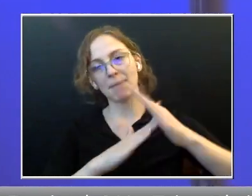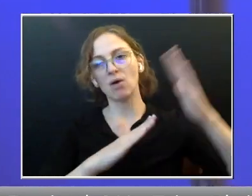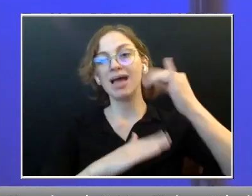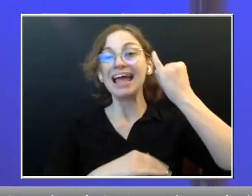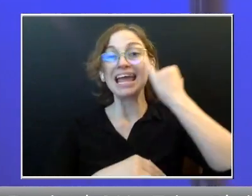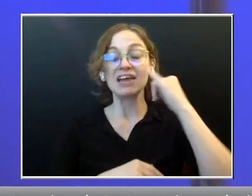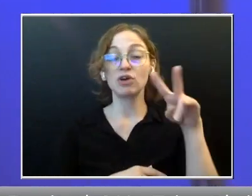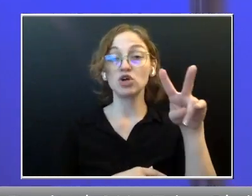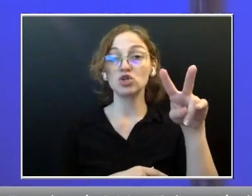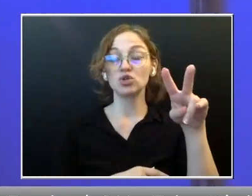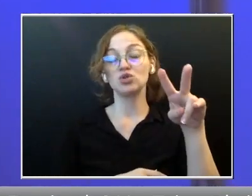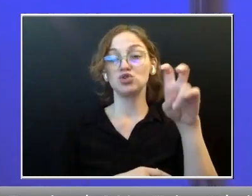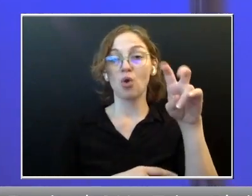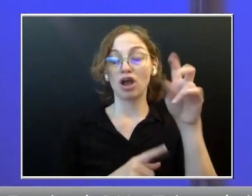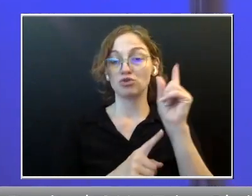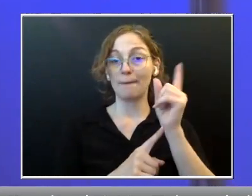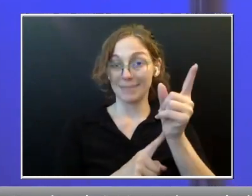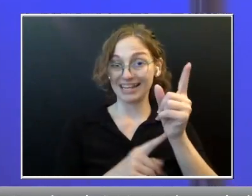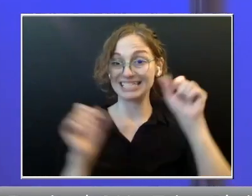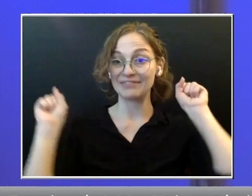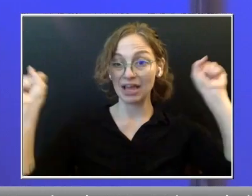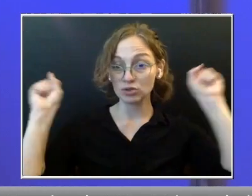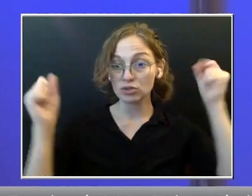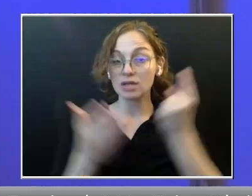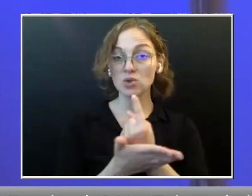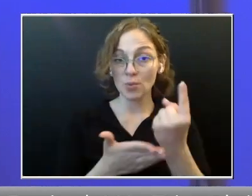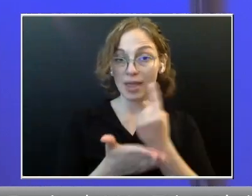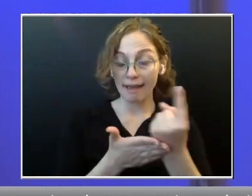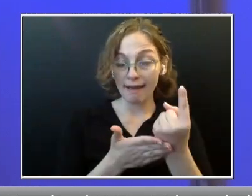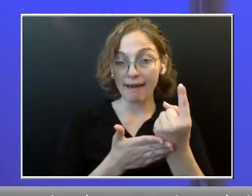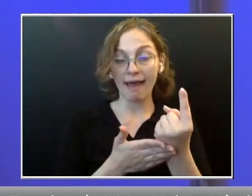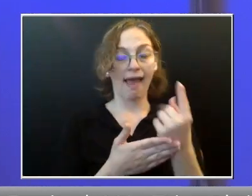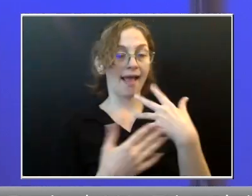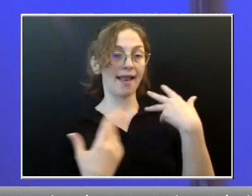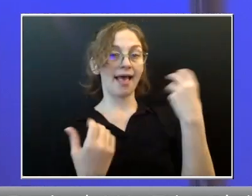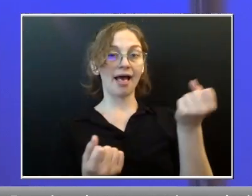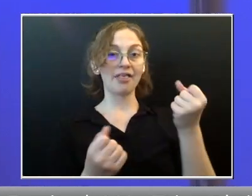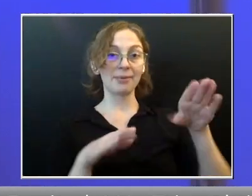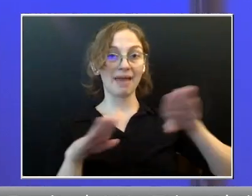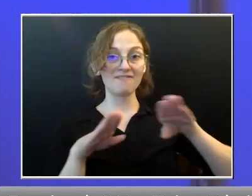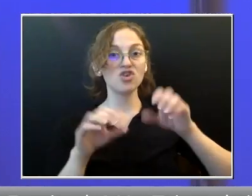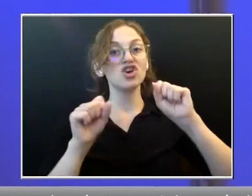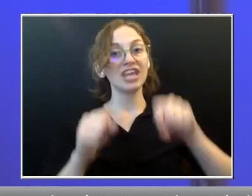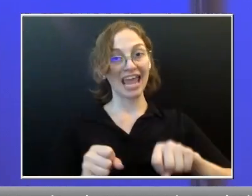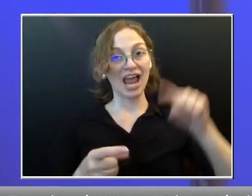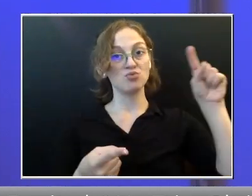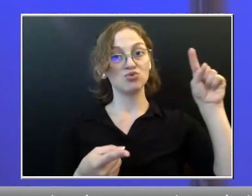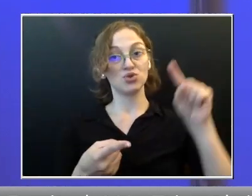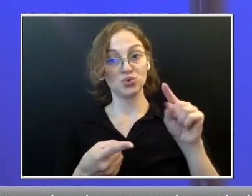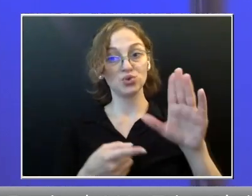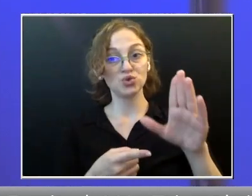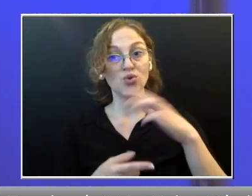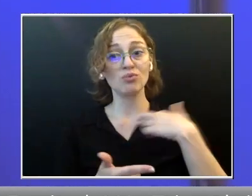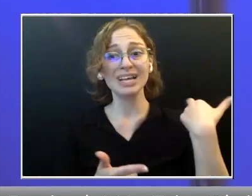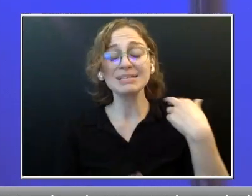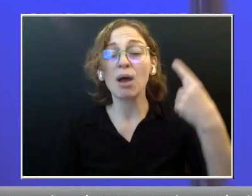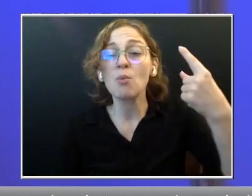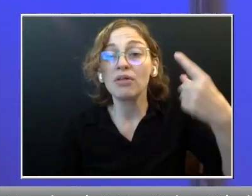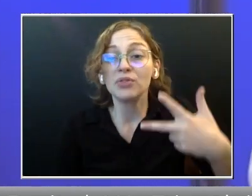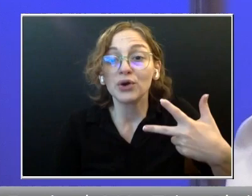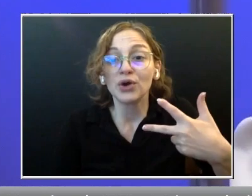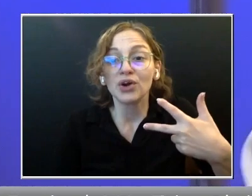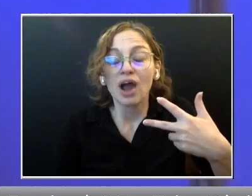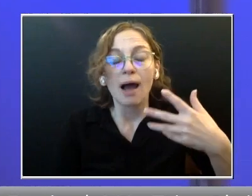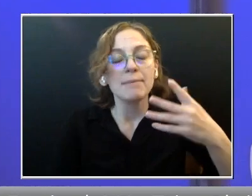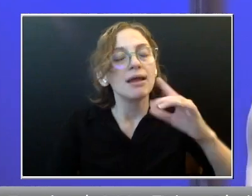and healthy behaviors can reduce your risk by a relative factor of up to 1/3. That's huge. That's major. Absolutely.